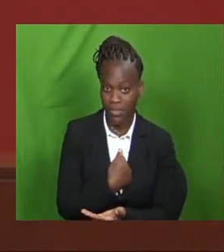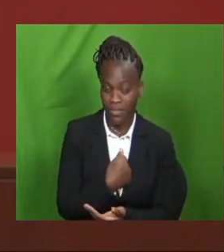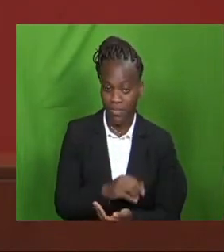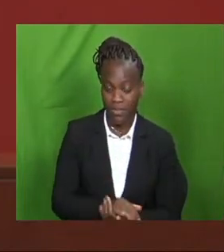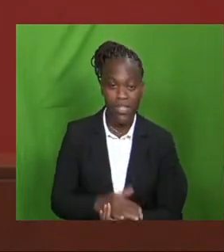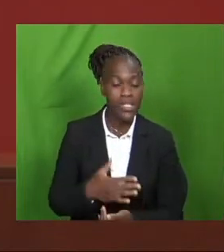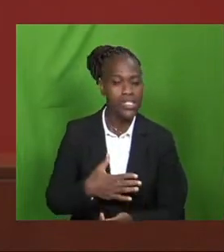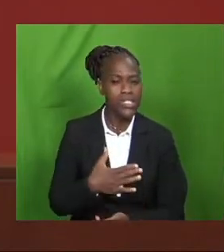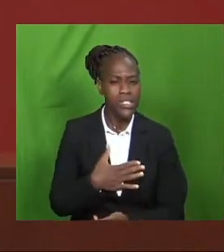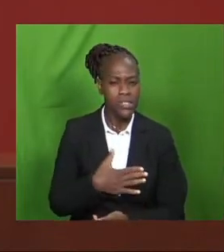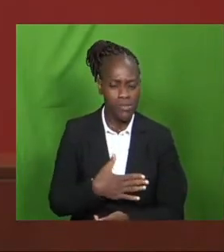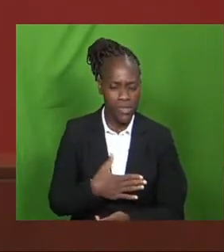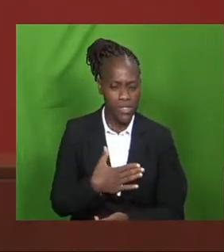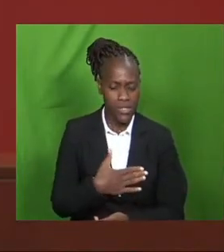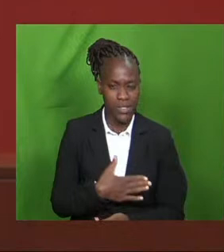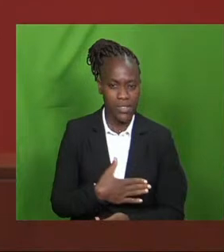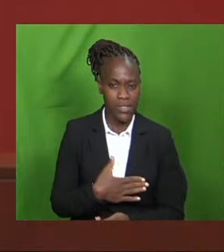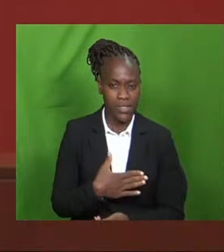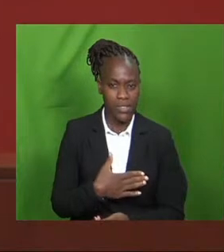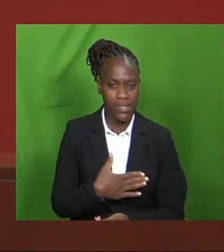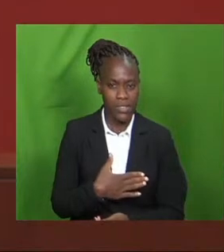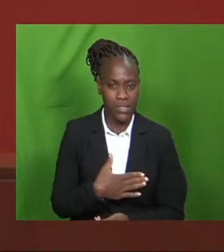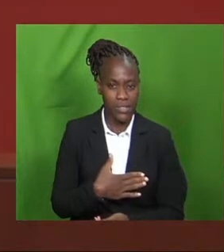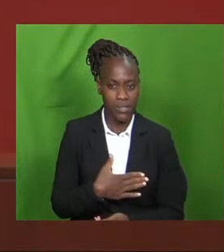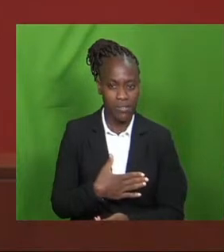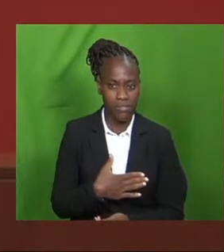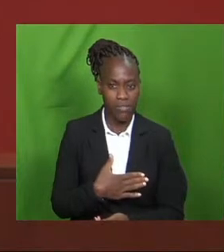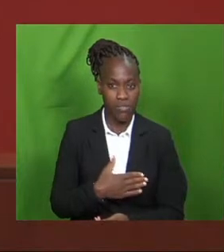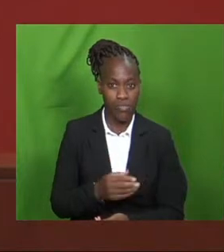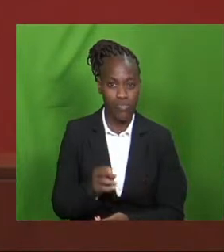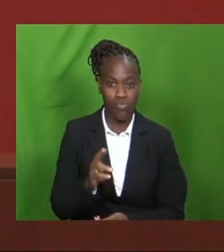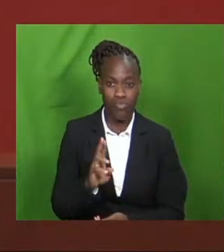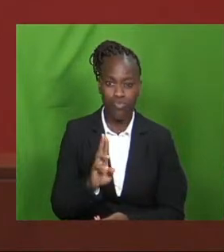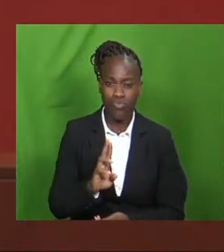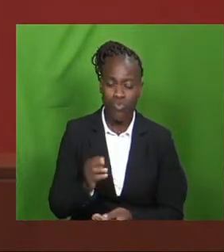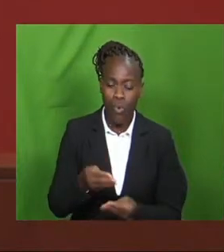Please, we spend a lot of money